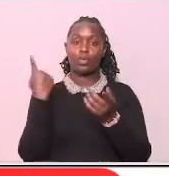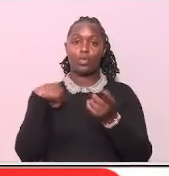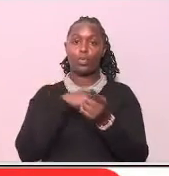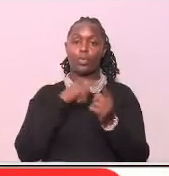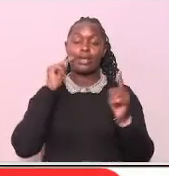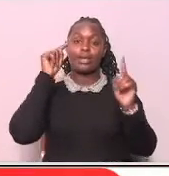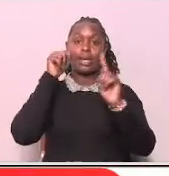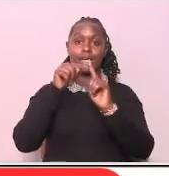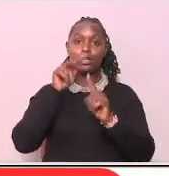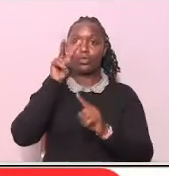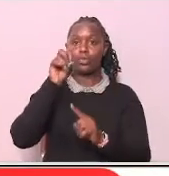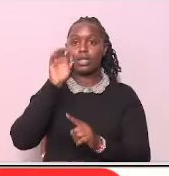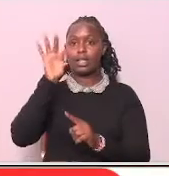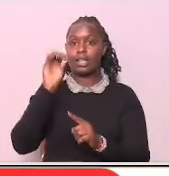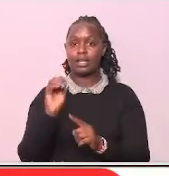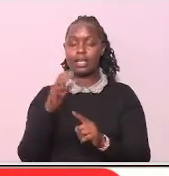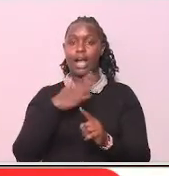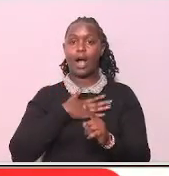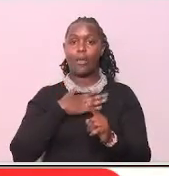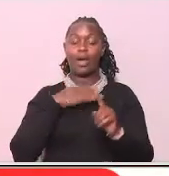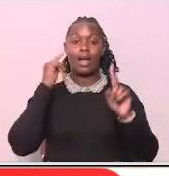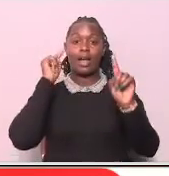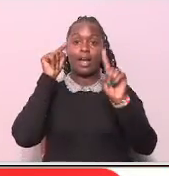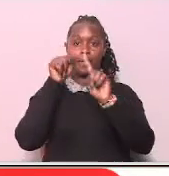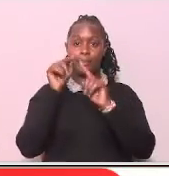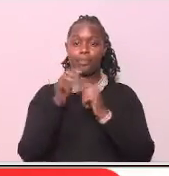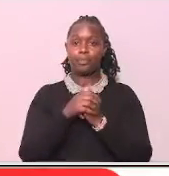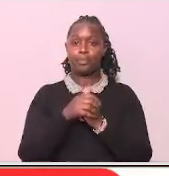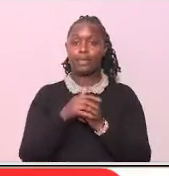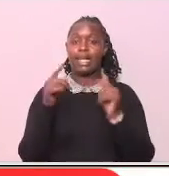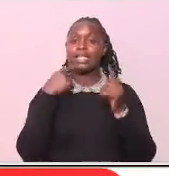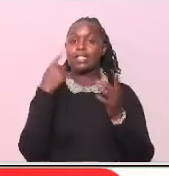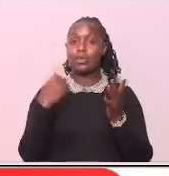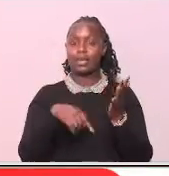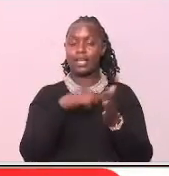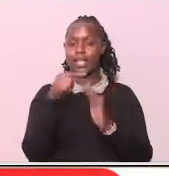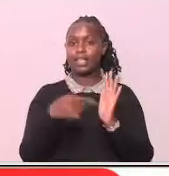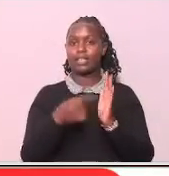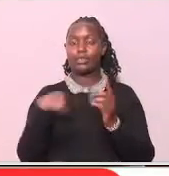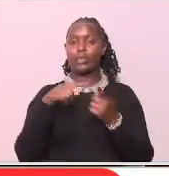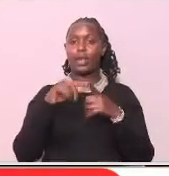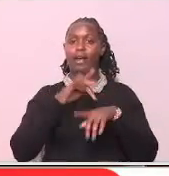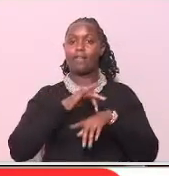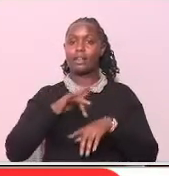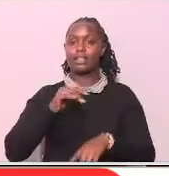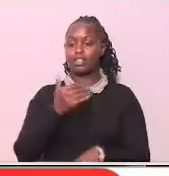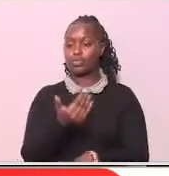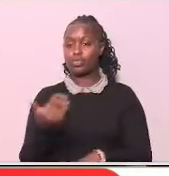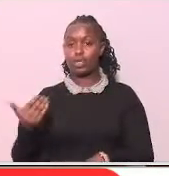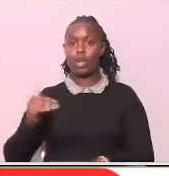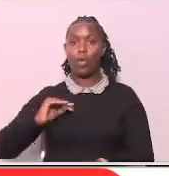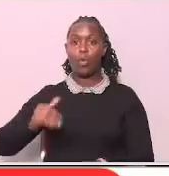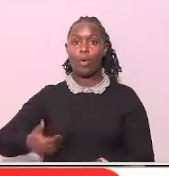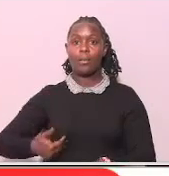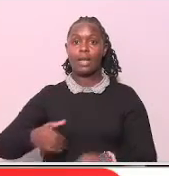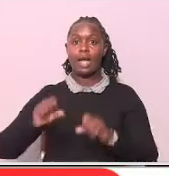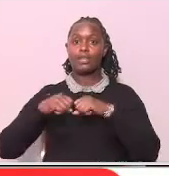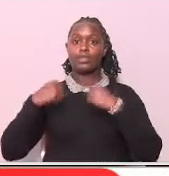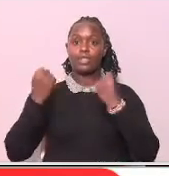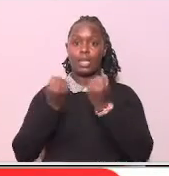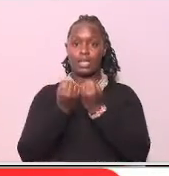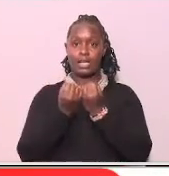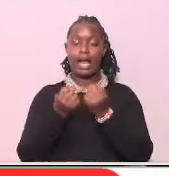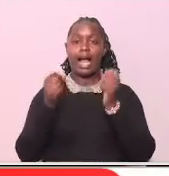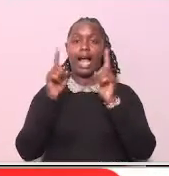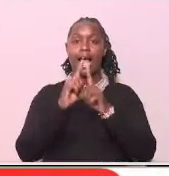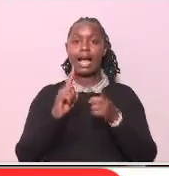2030. Upungufu huu wataalamu wanasema kuwa utaathiri afya ya watoto, akina mama na jamii kwa jumla, huku sekta ya afya